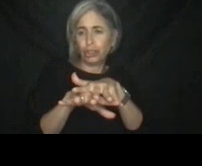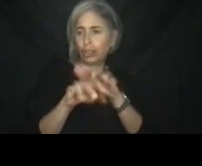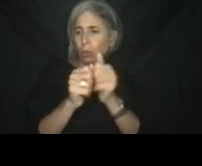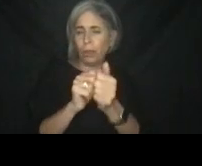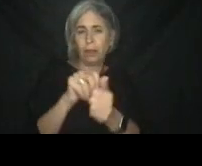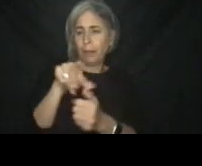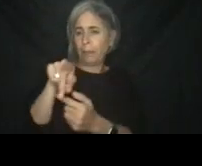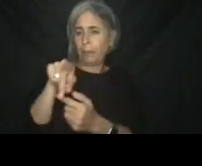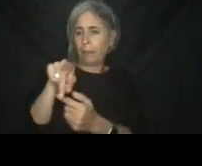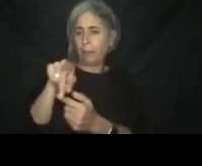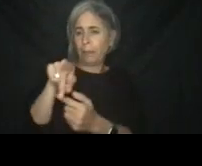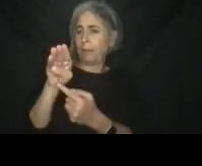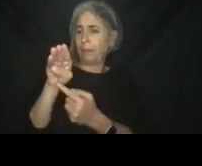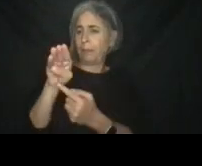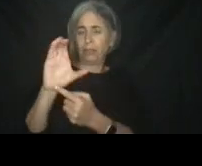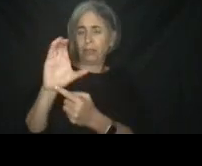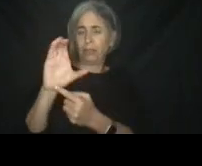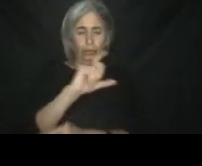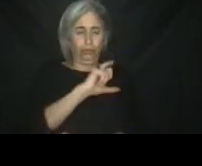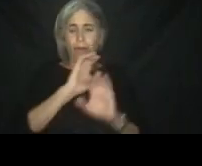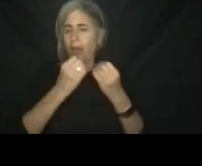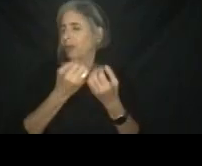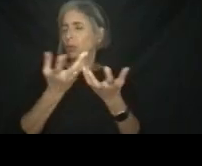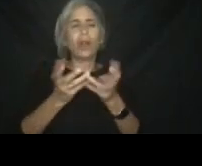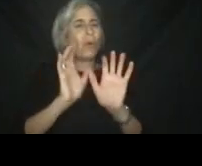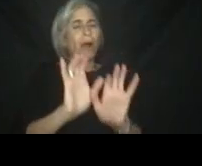Beach County Sheriff's Office.